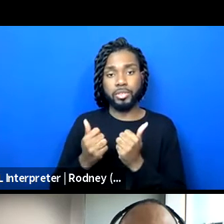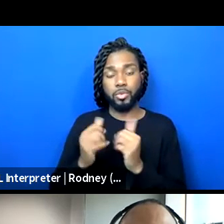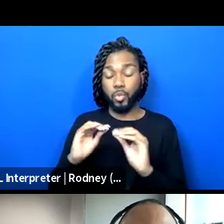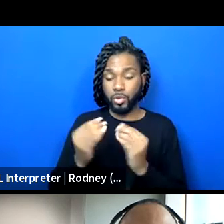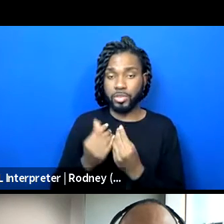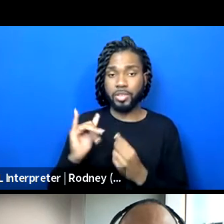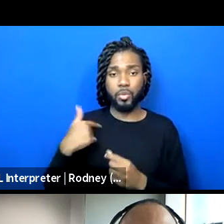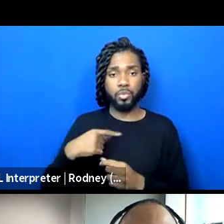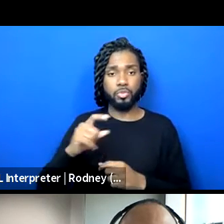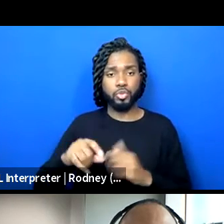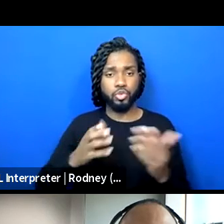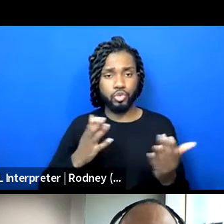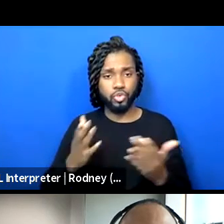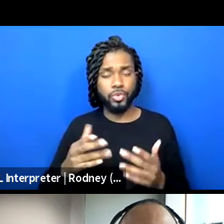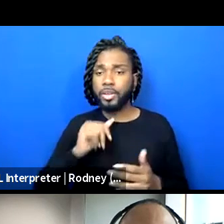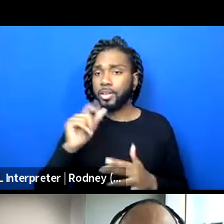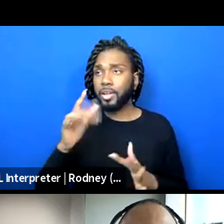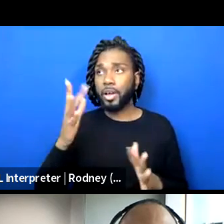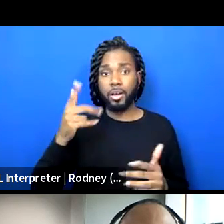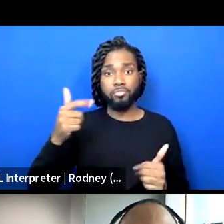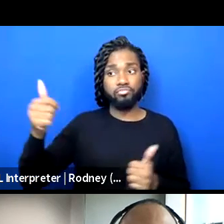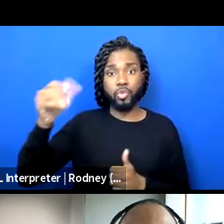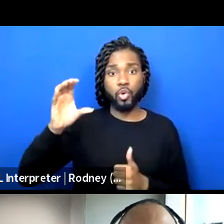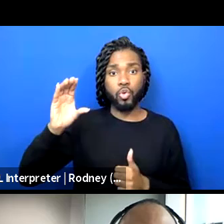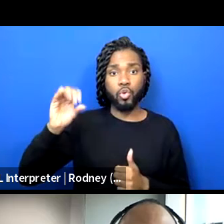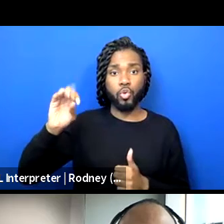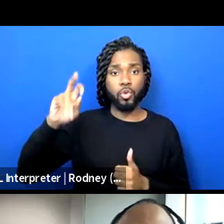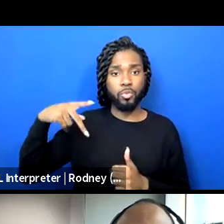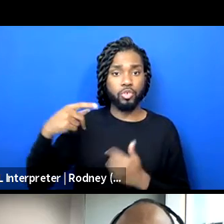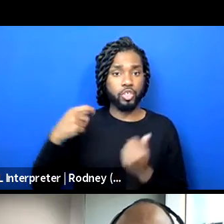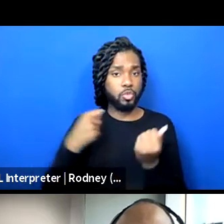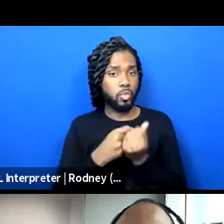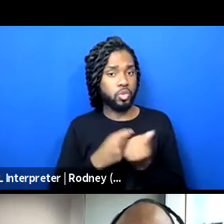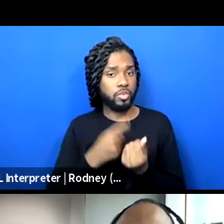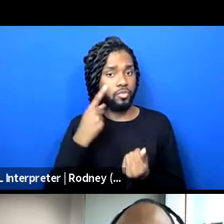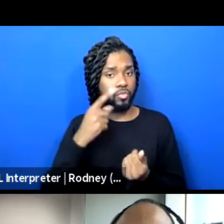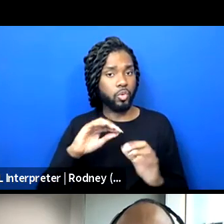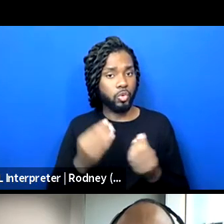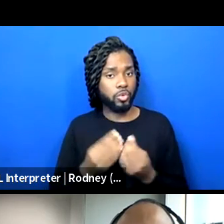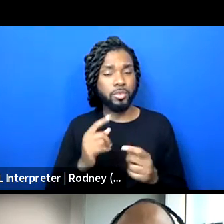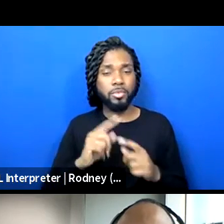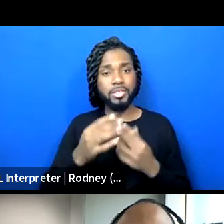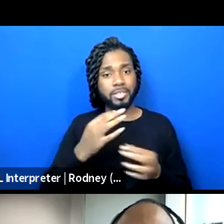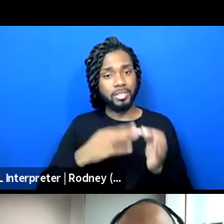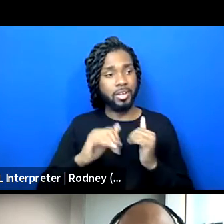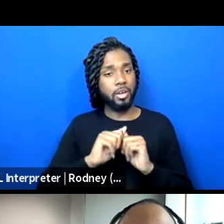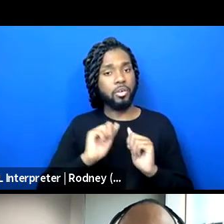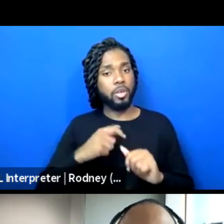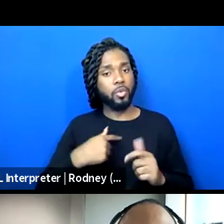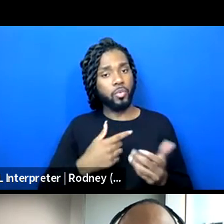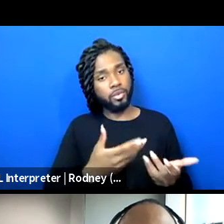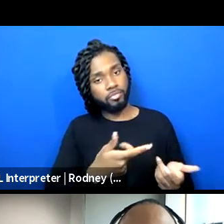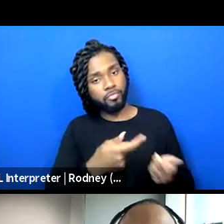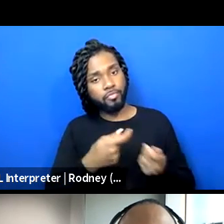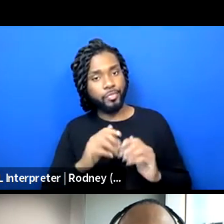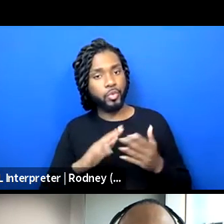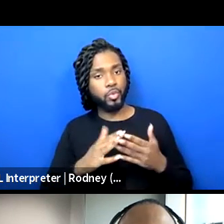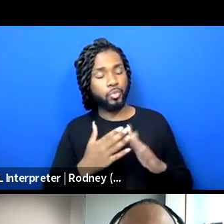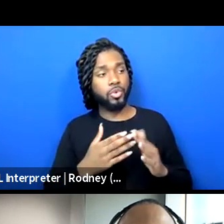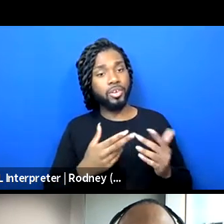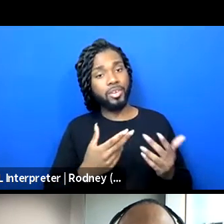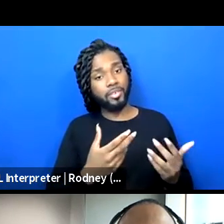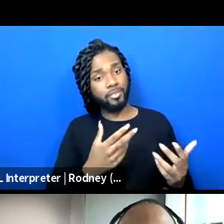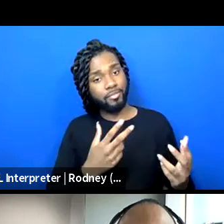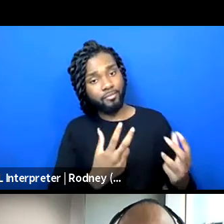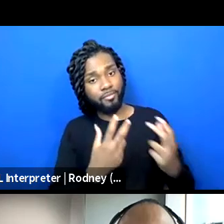right? Not corporate sponsorship of these organizations. How do we get the community involved and invested, not just as